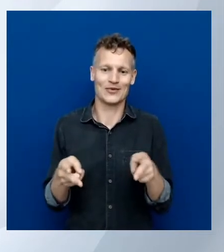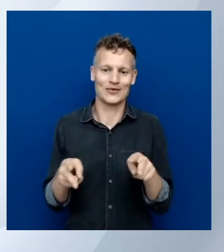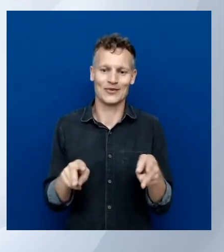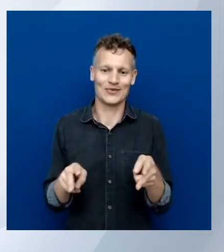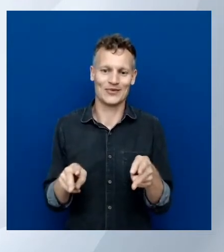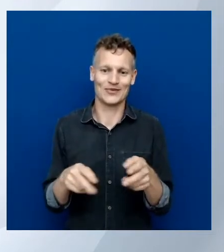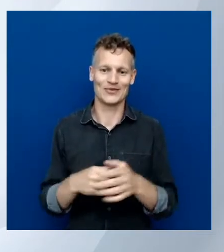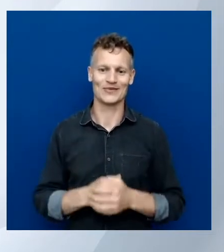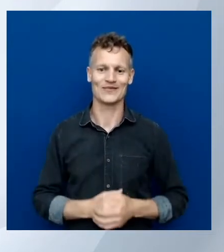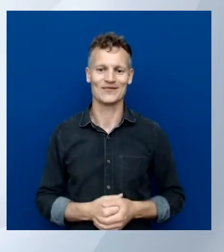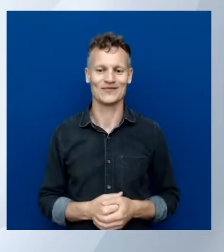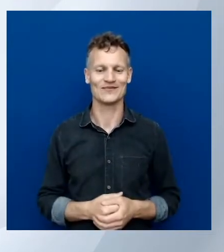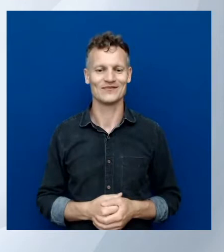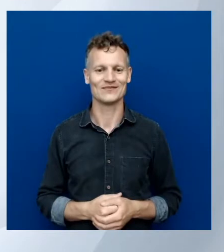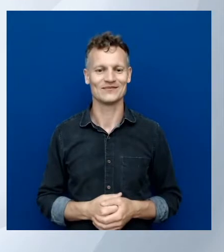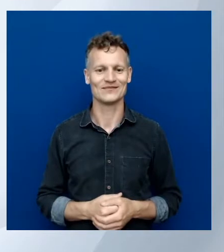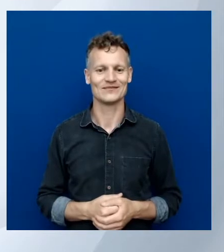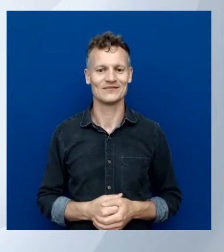All right.